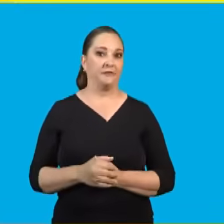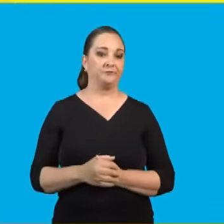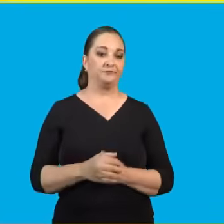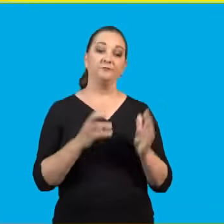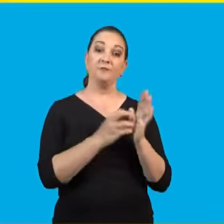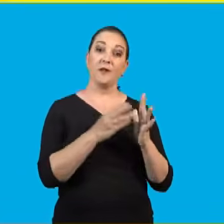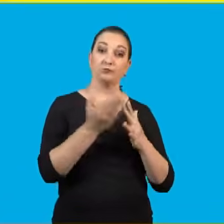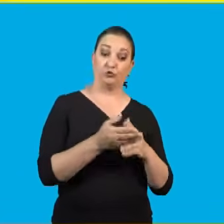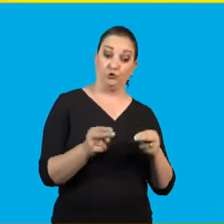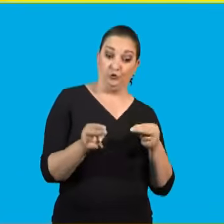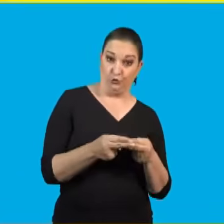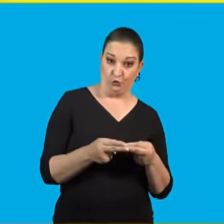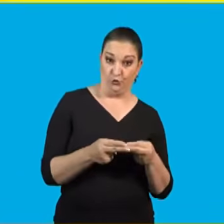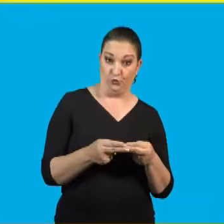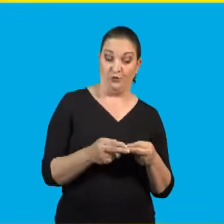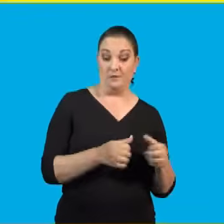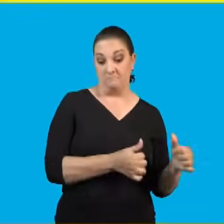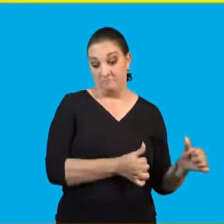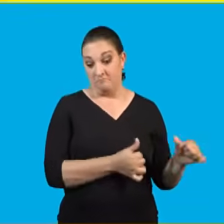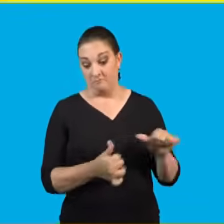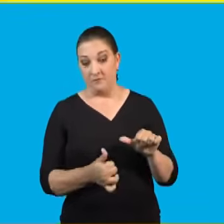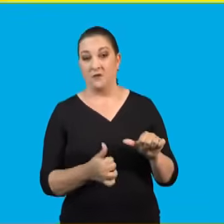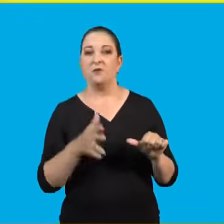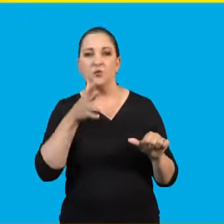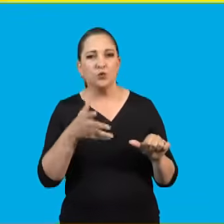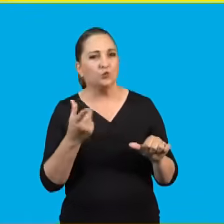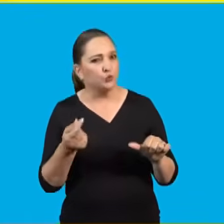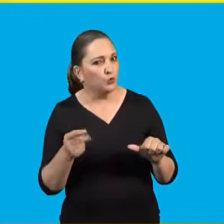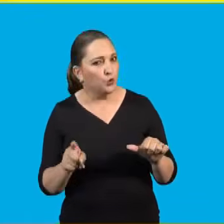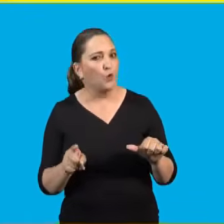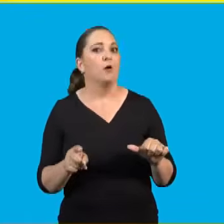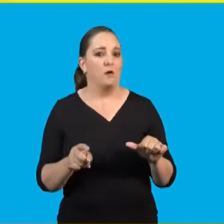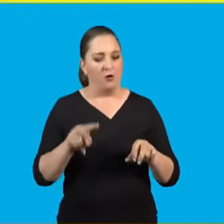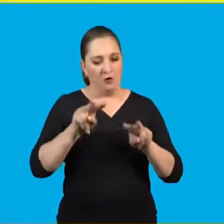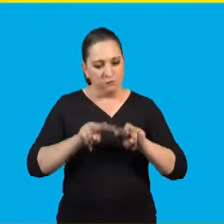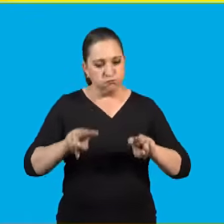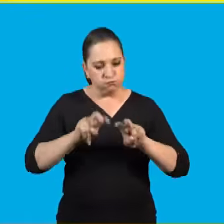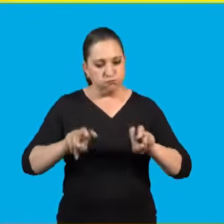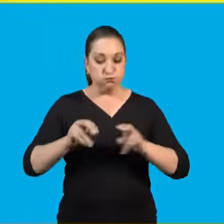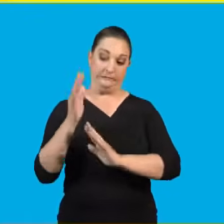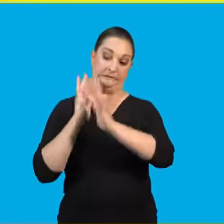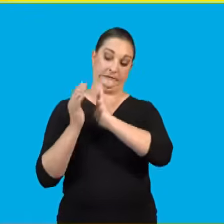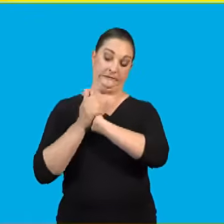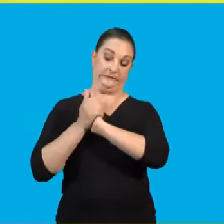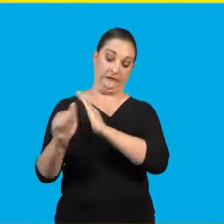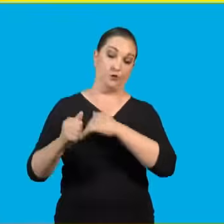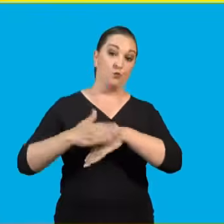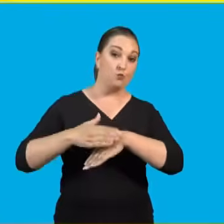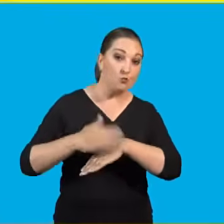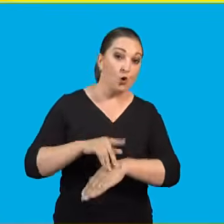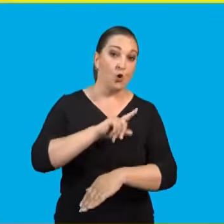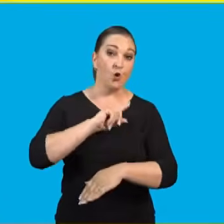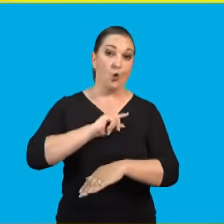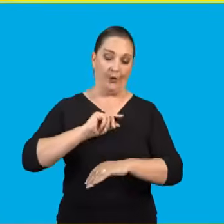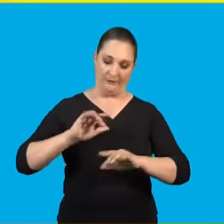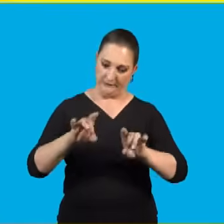commercial break. And when we come back from the break, we are going to look at more historical skills to help you succeed